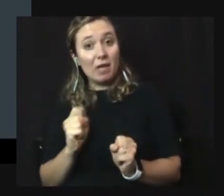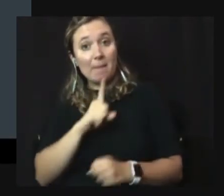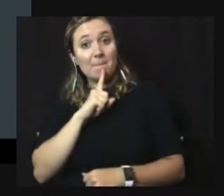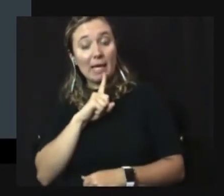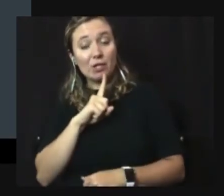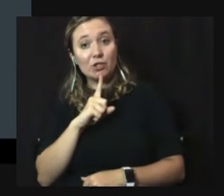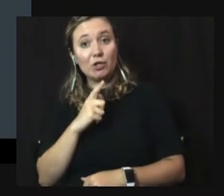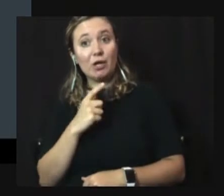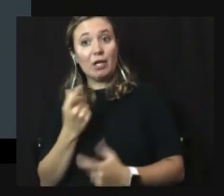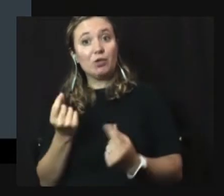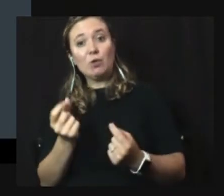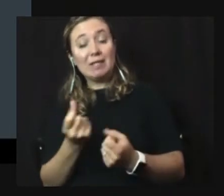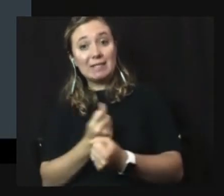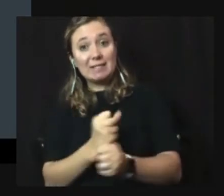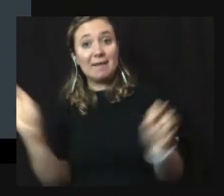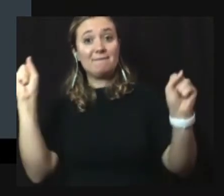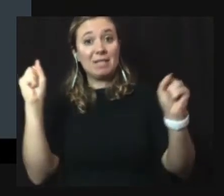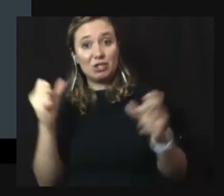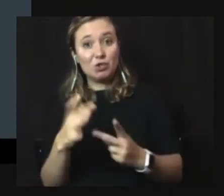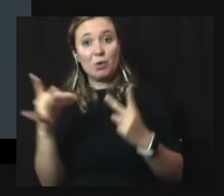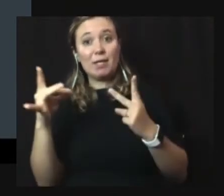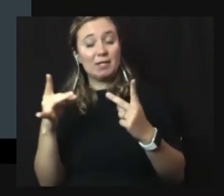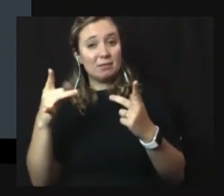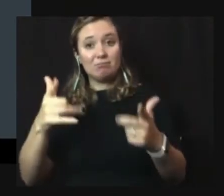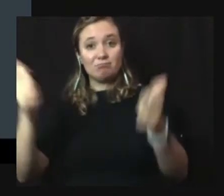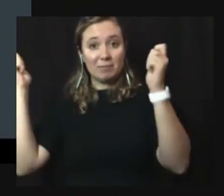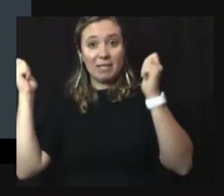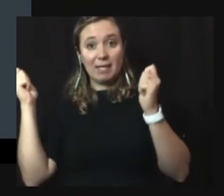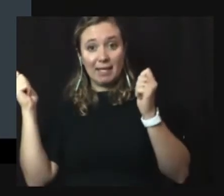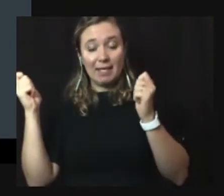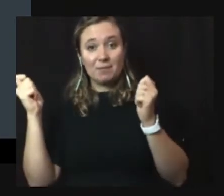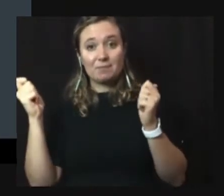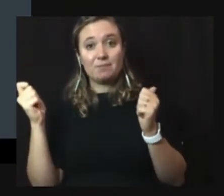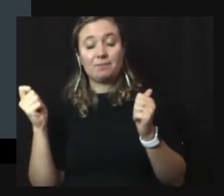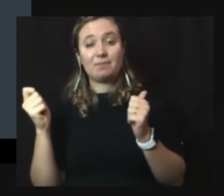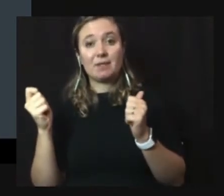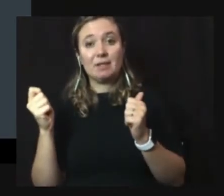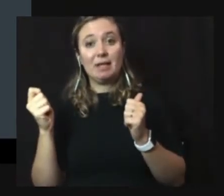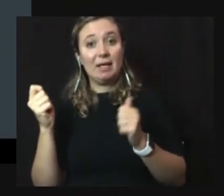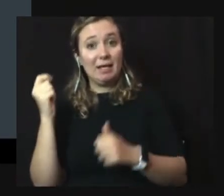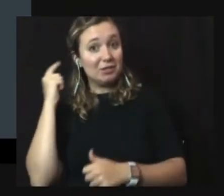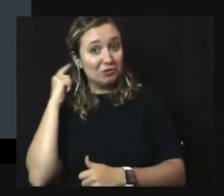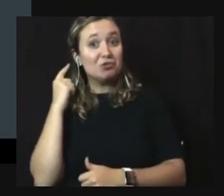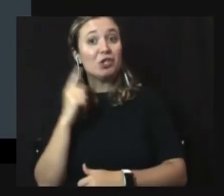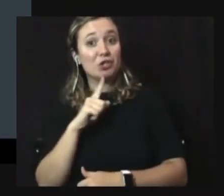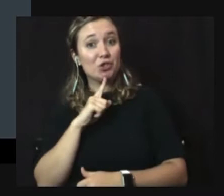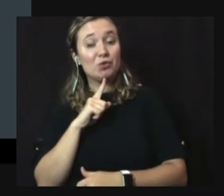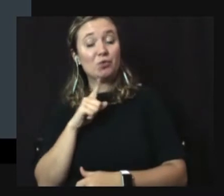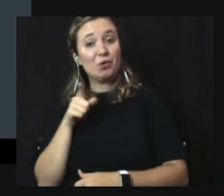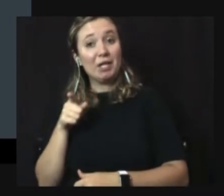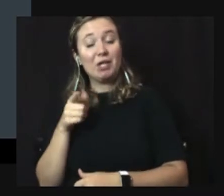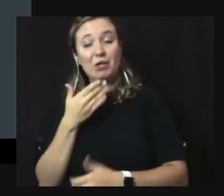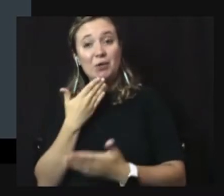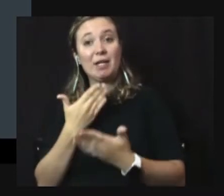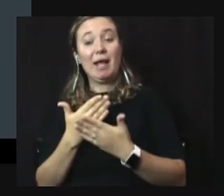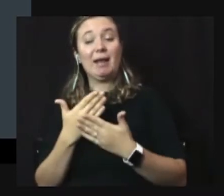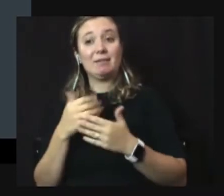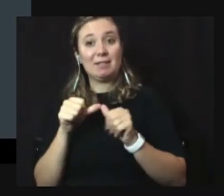the safest choice immediately in the moment. Miss Amygdala is really great at keeping me breathing.